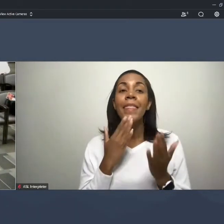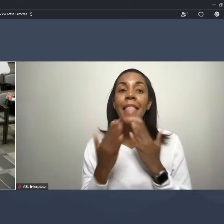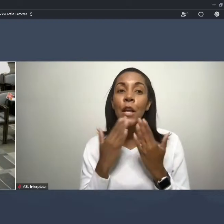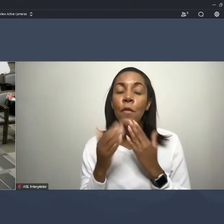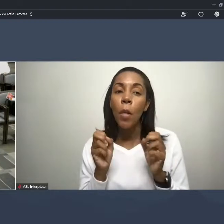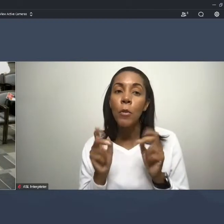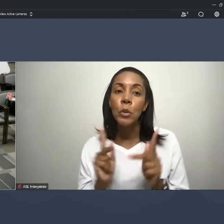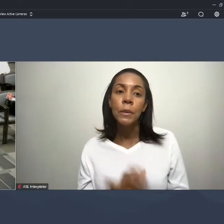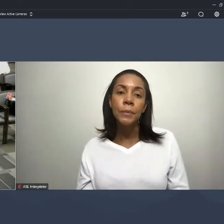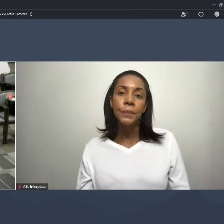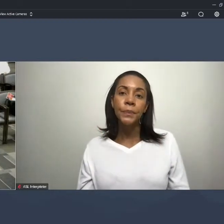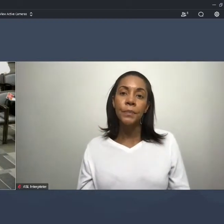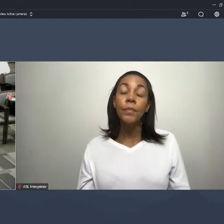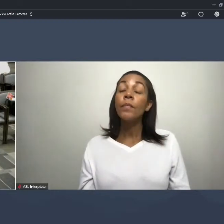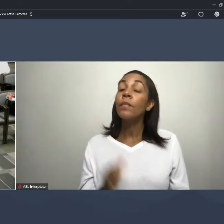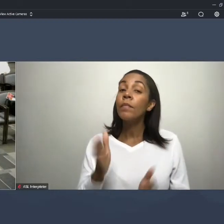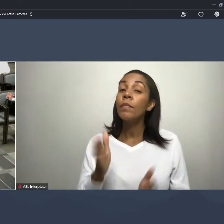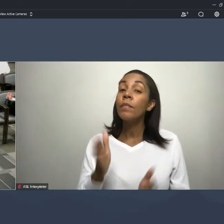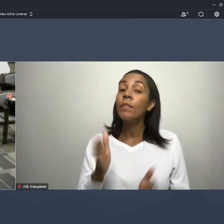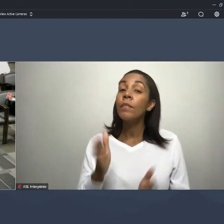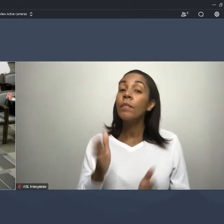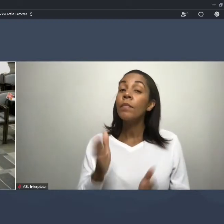opportunity. Thank you. Councilman Jones?